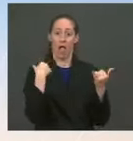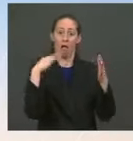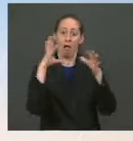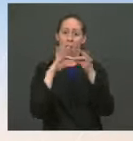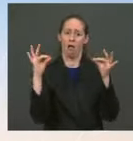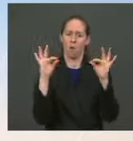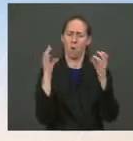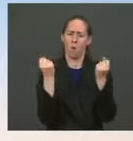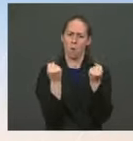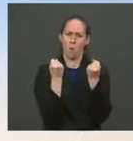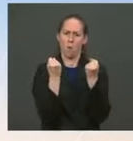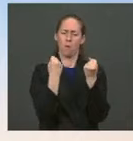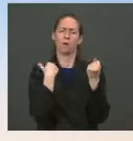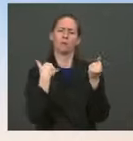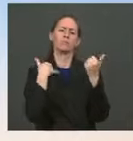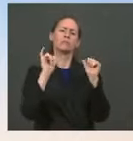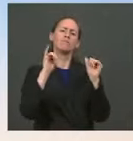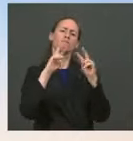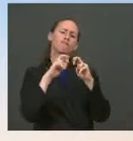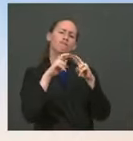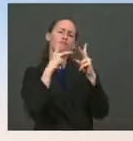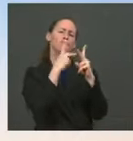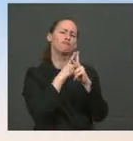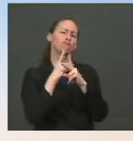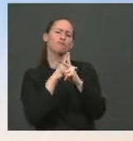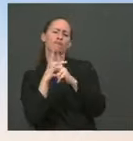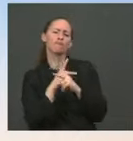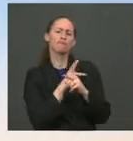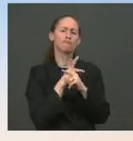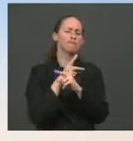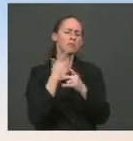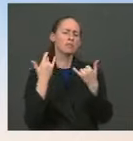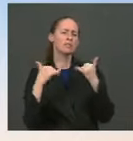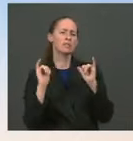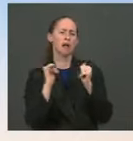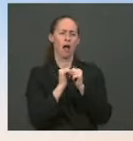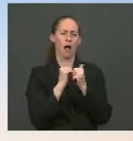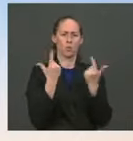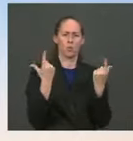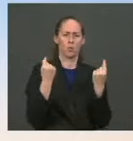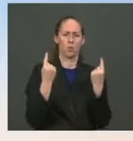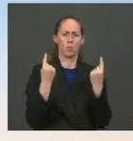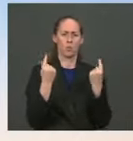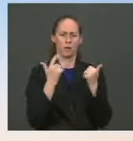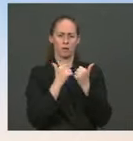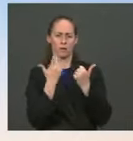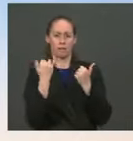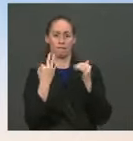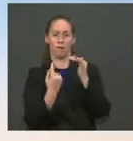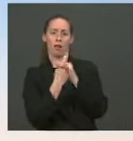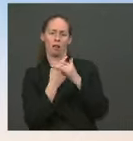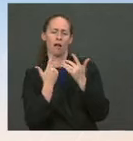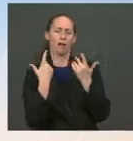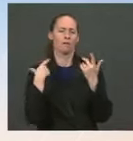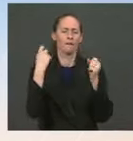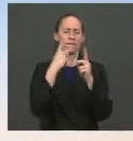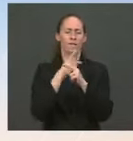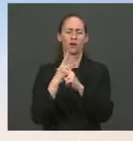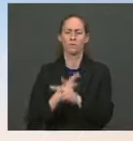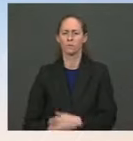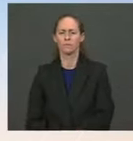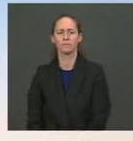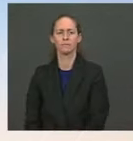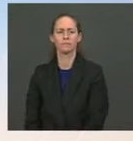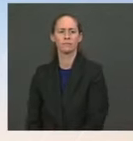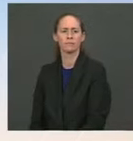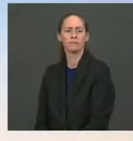this, and we're working through how we can actually address this. And one logistical question: is there a